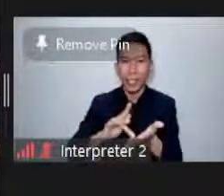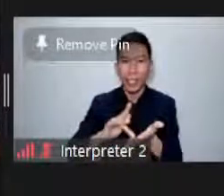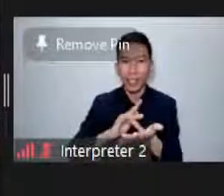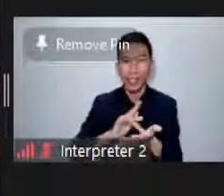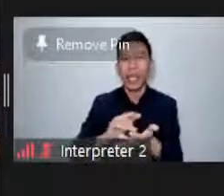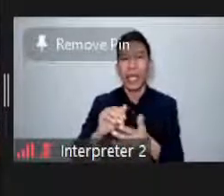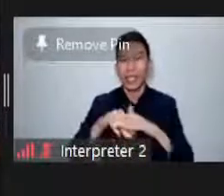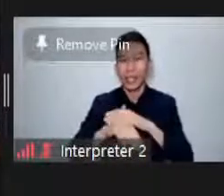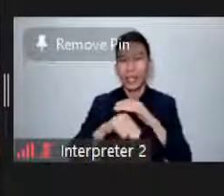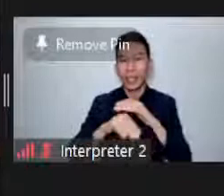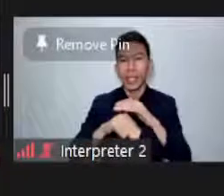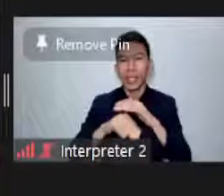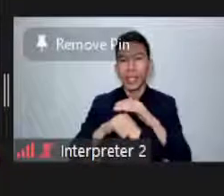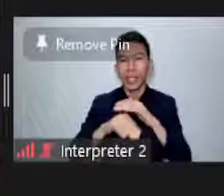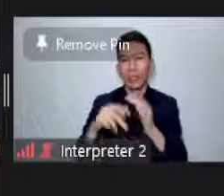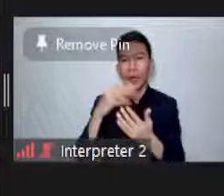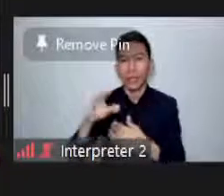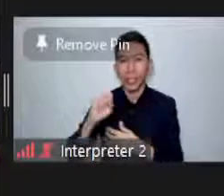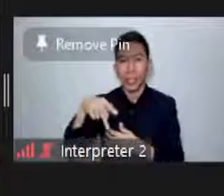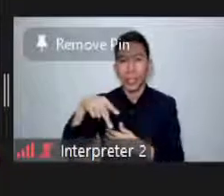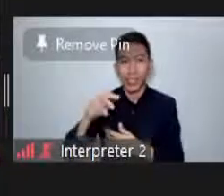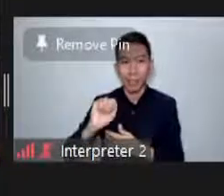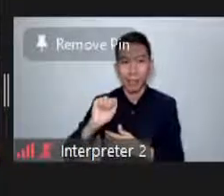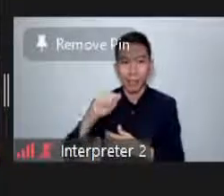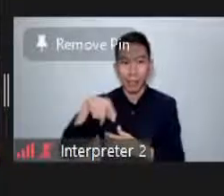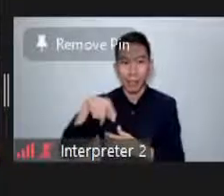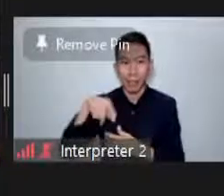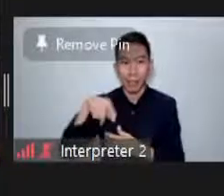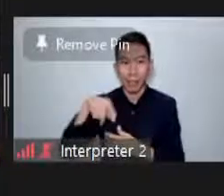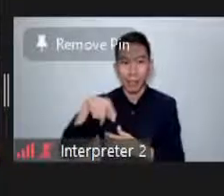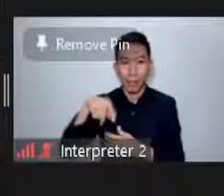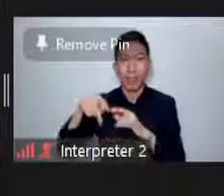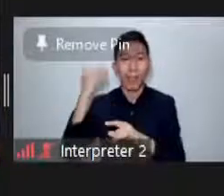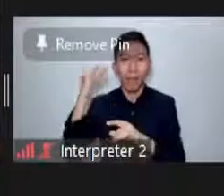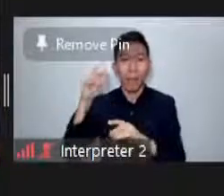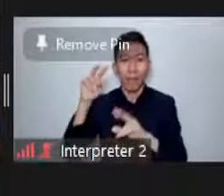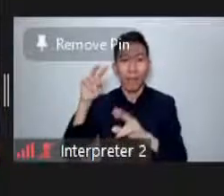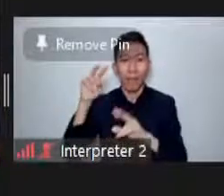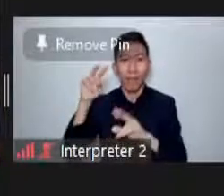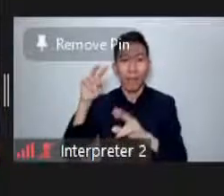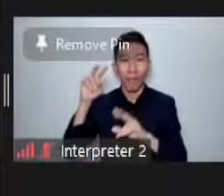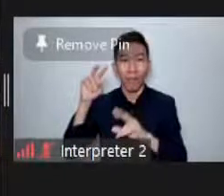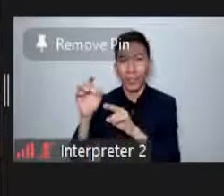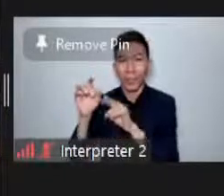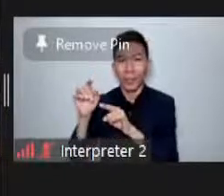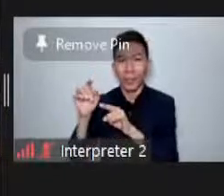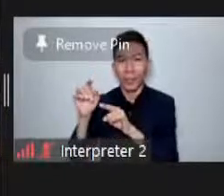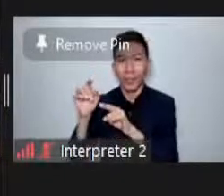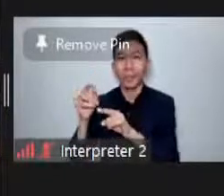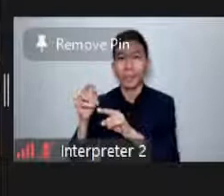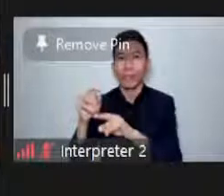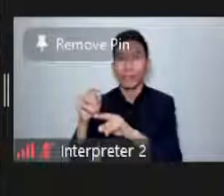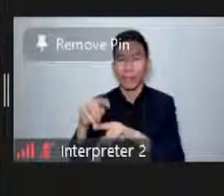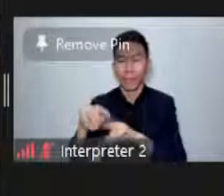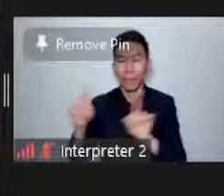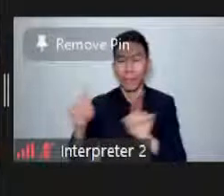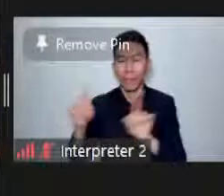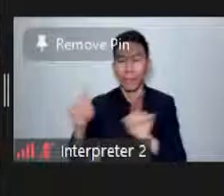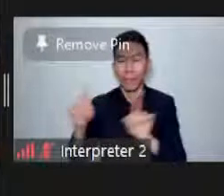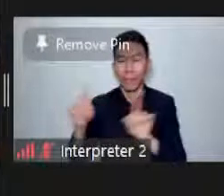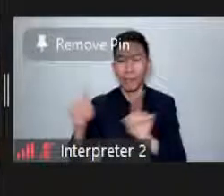Access Program for Breast and Childhood Cancers. It aims to provide free medicines to our patients with